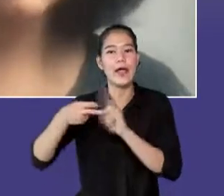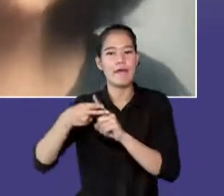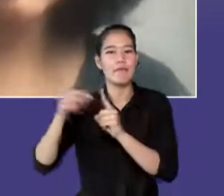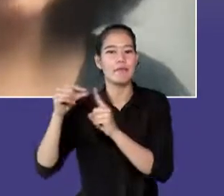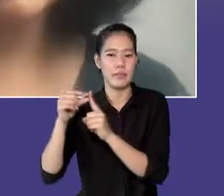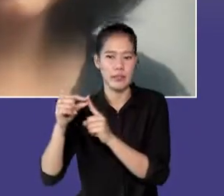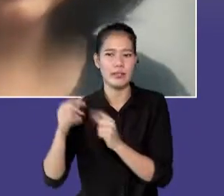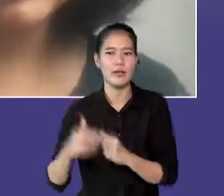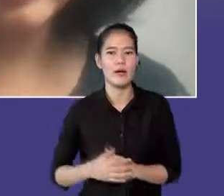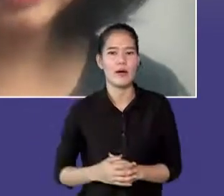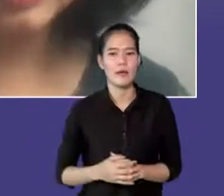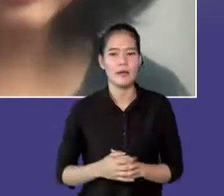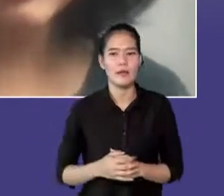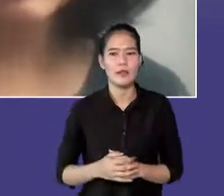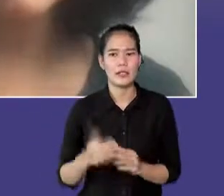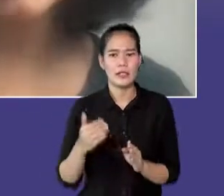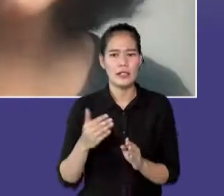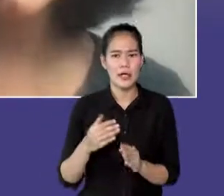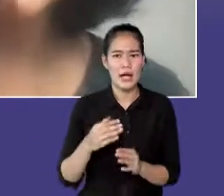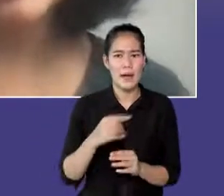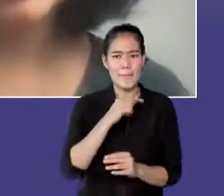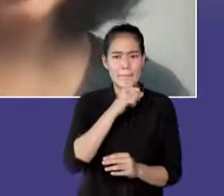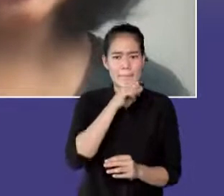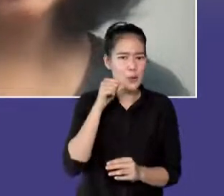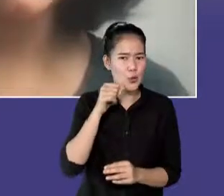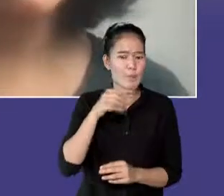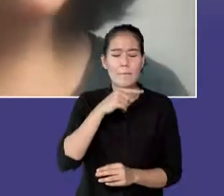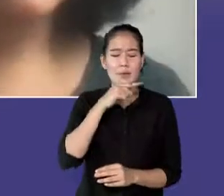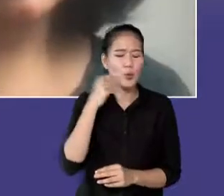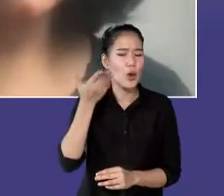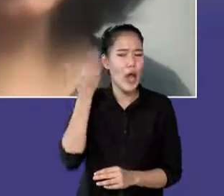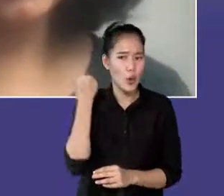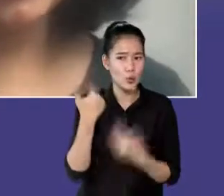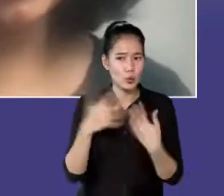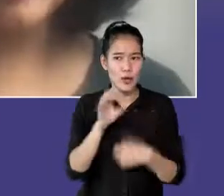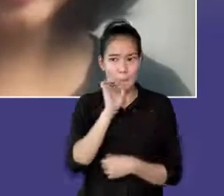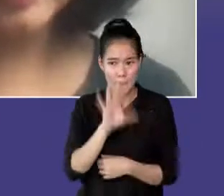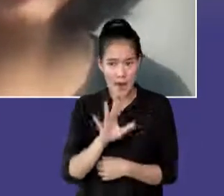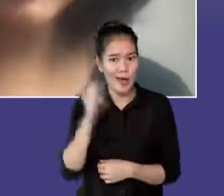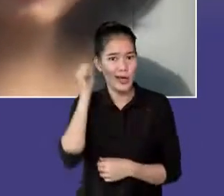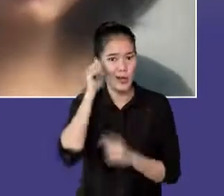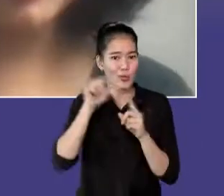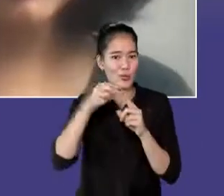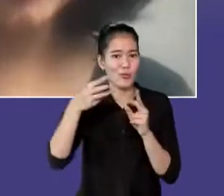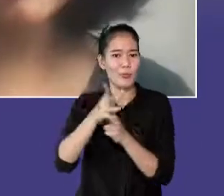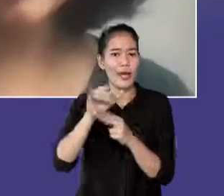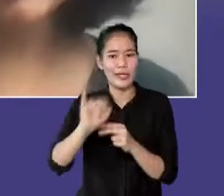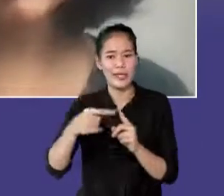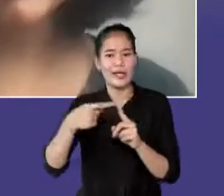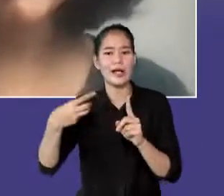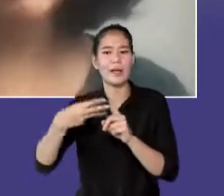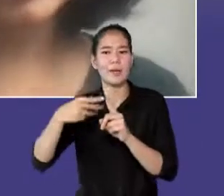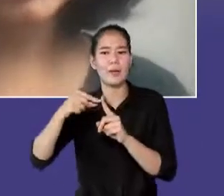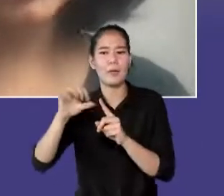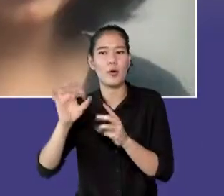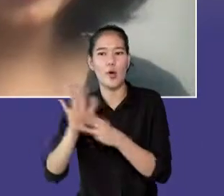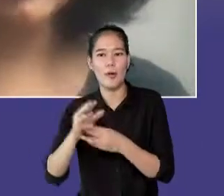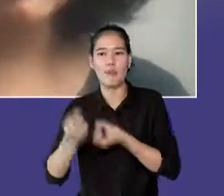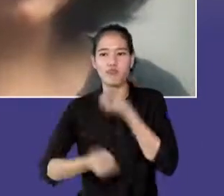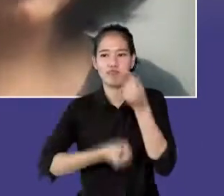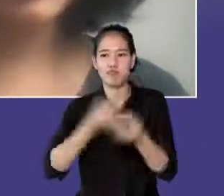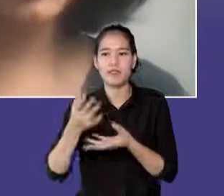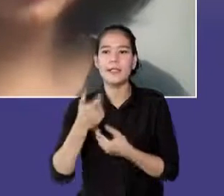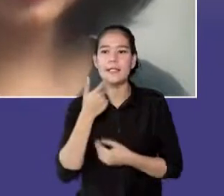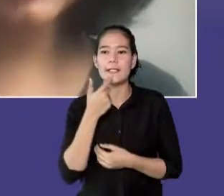asked, I believe it was mentioned last week by Ibu Penny from BPOM about the